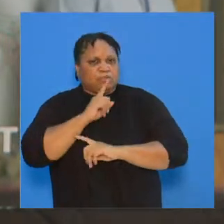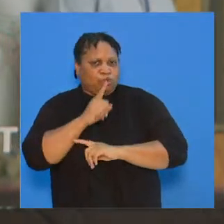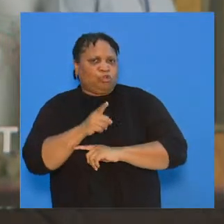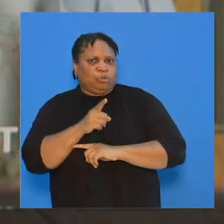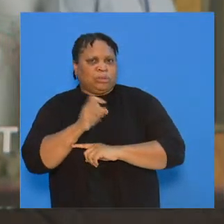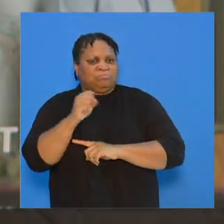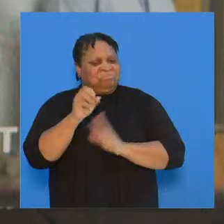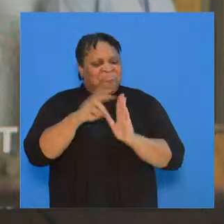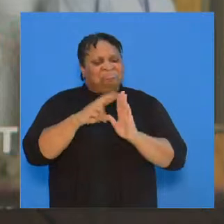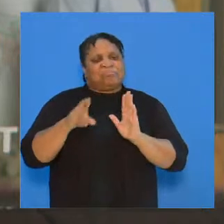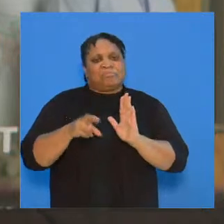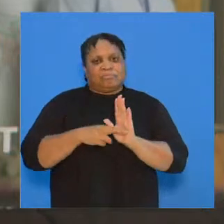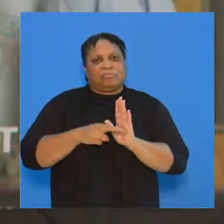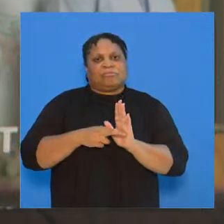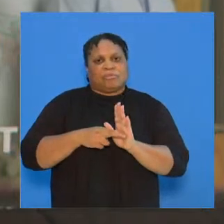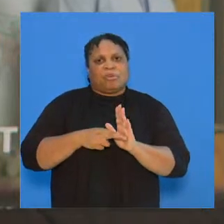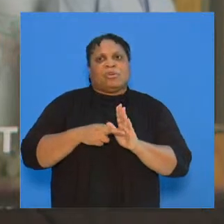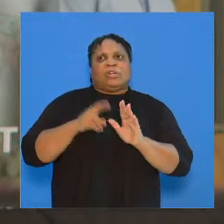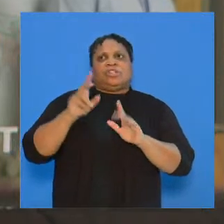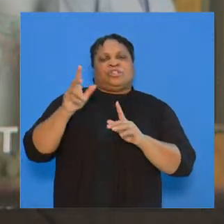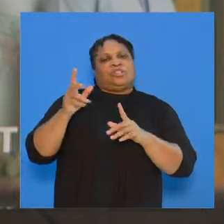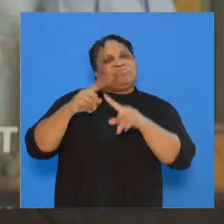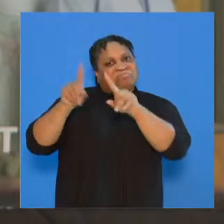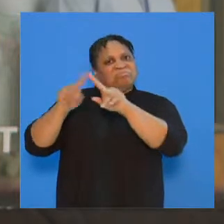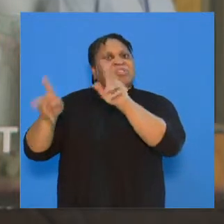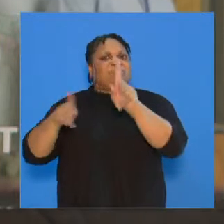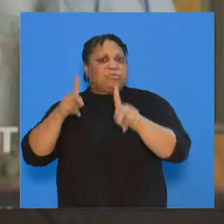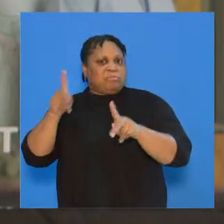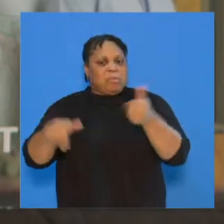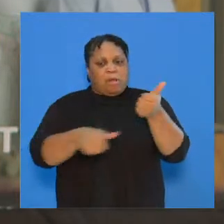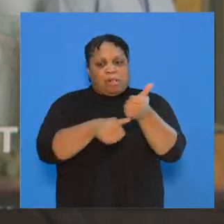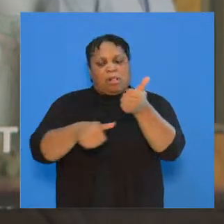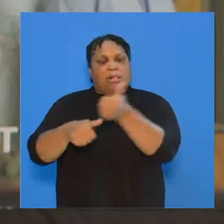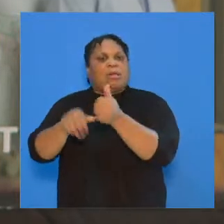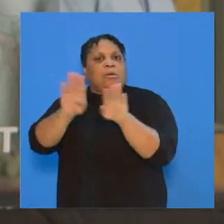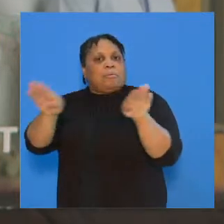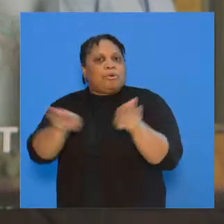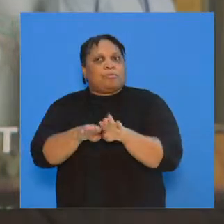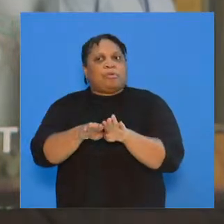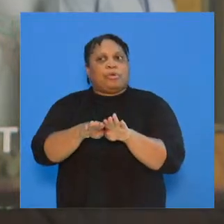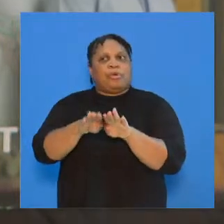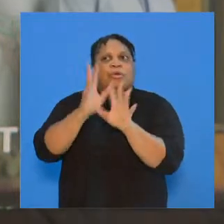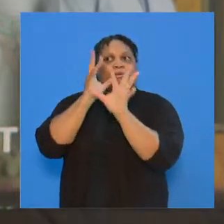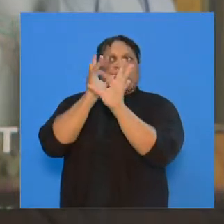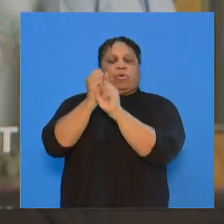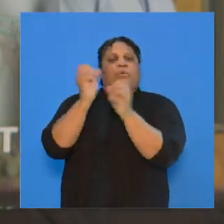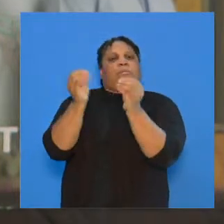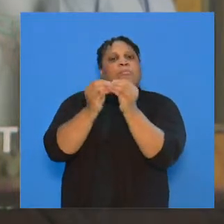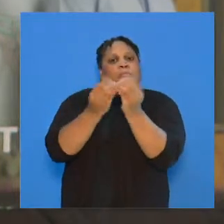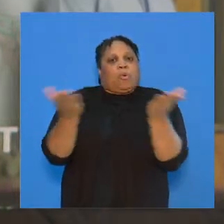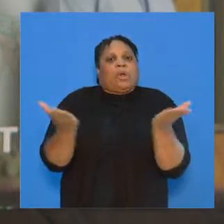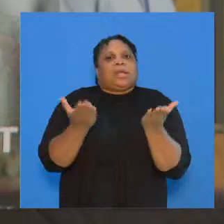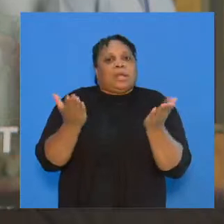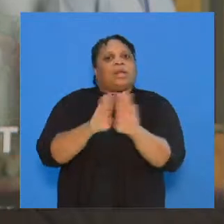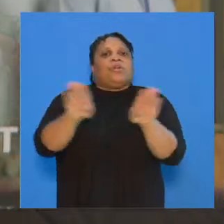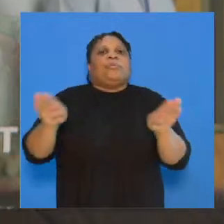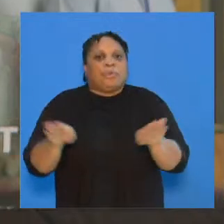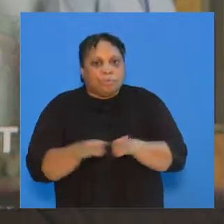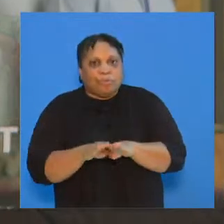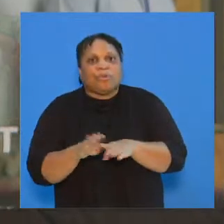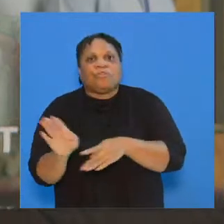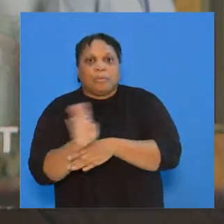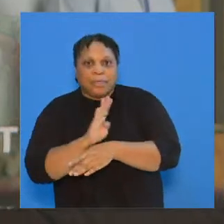can have registered associates around the world, which will assist Bermuda in attracting more business to our shores. And finally, I'll